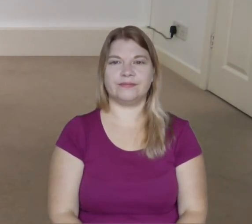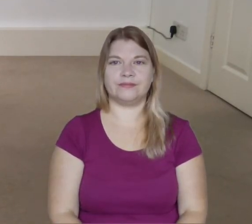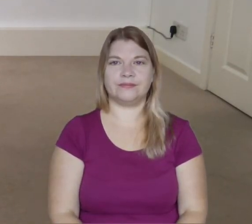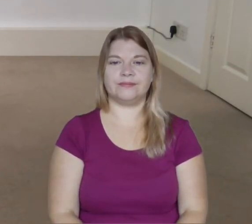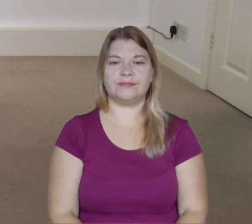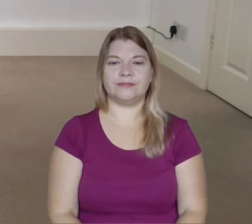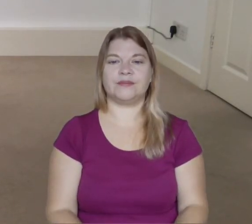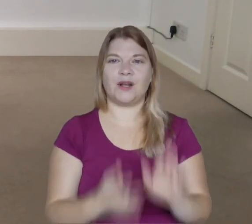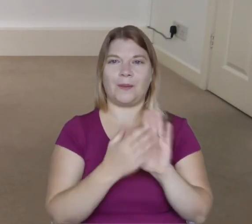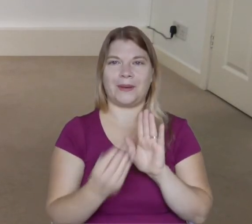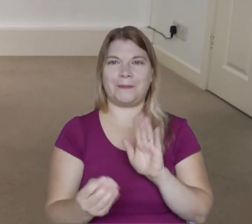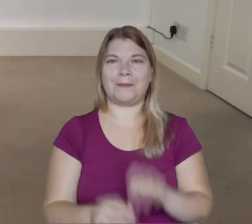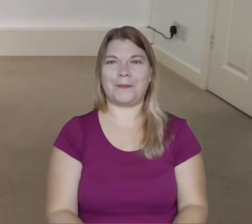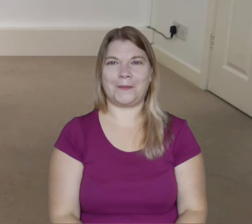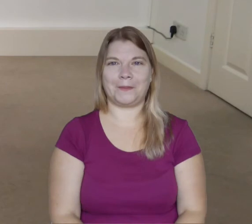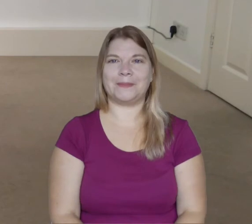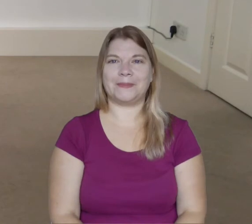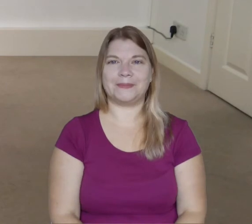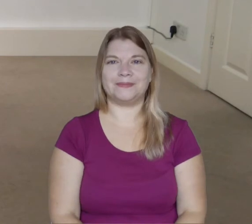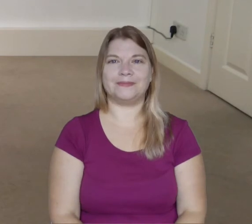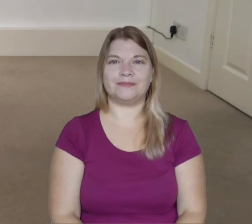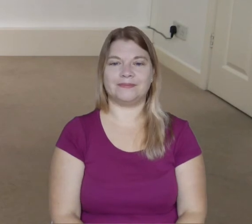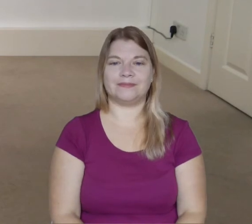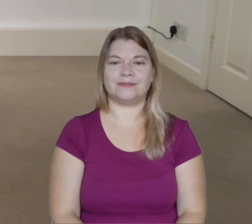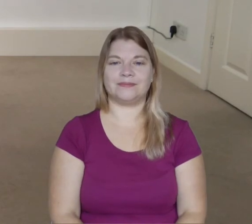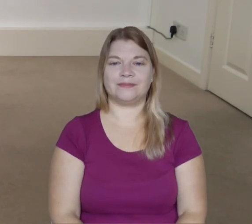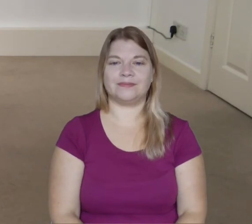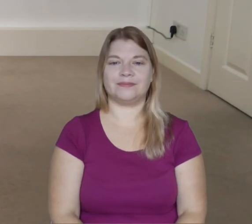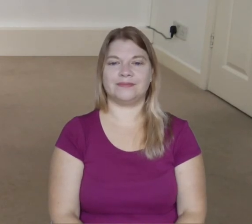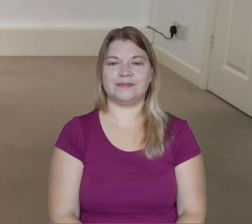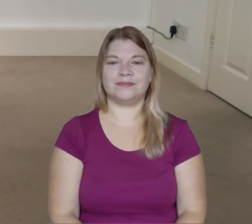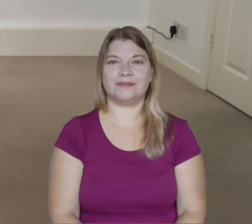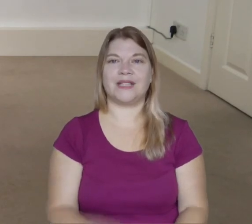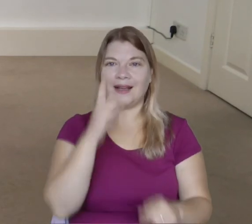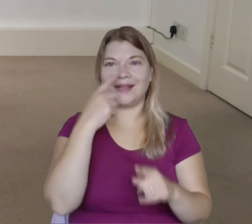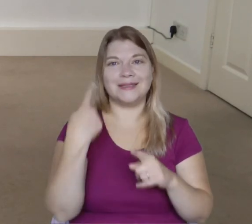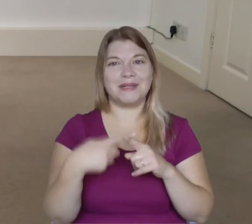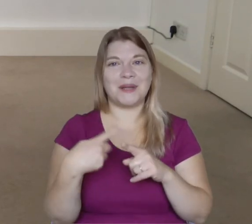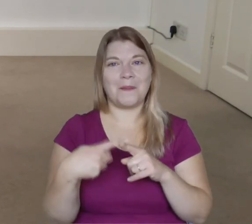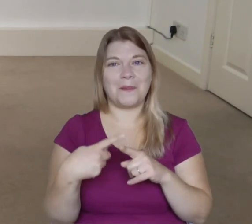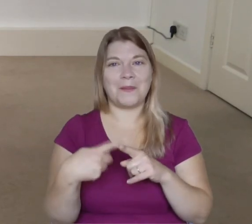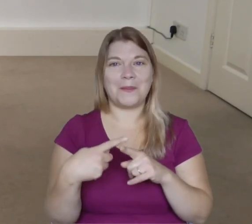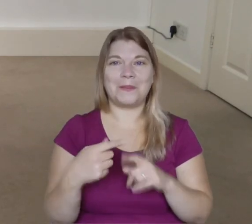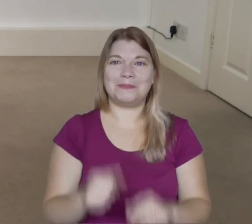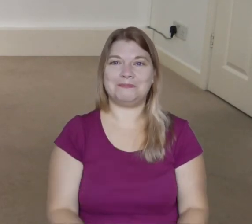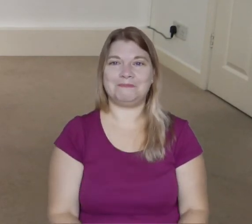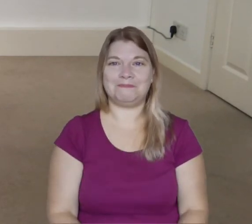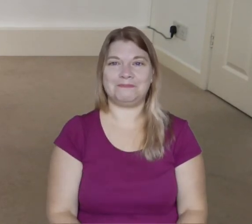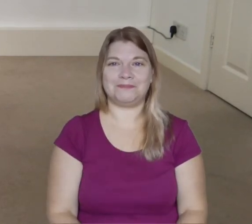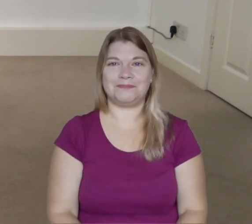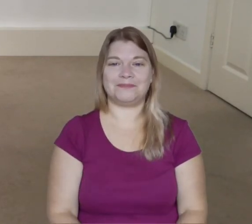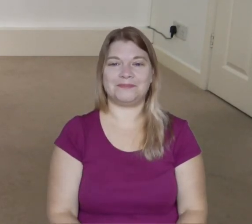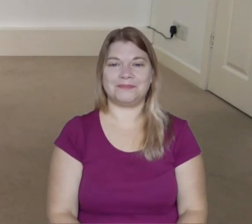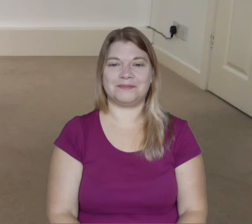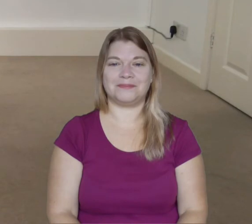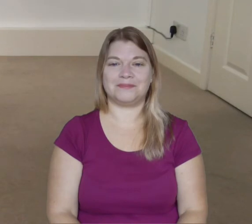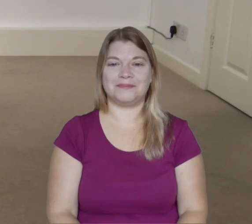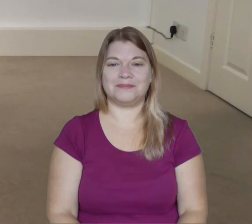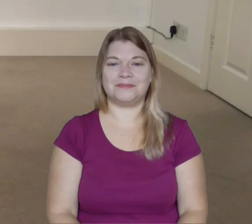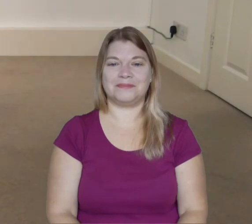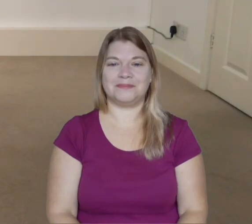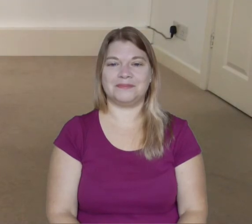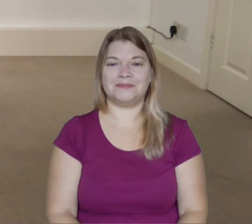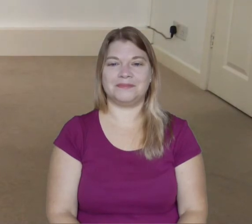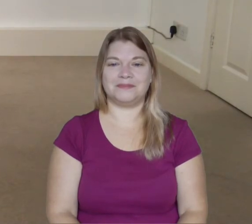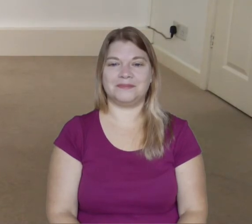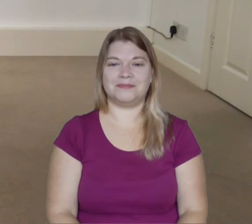other. And one way and the other. You can go a bit faster, over to one side